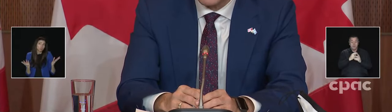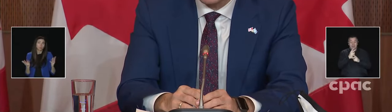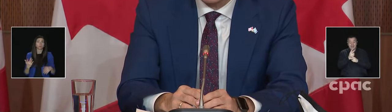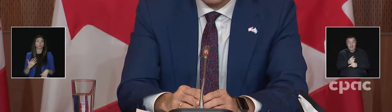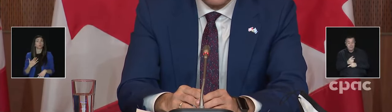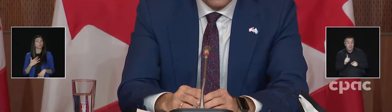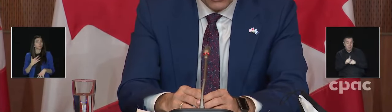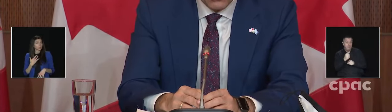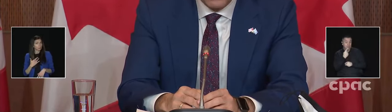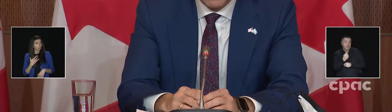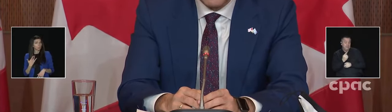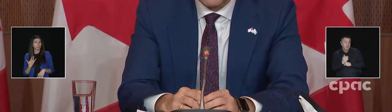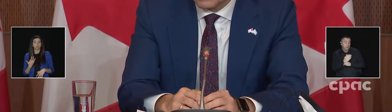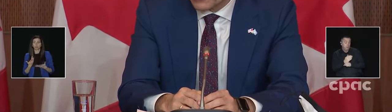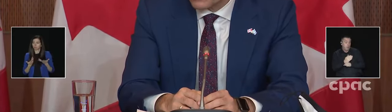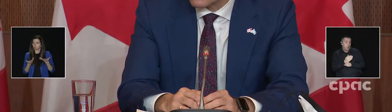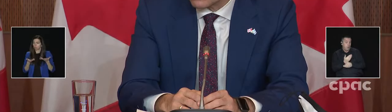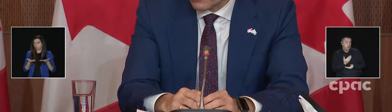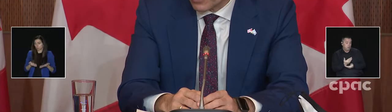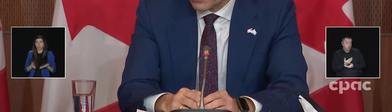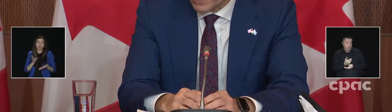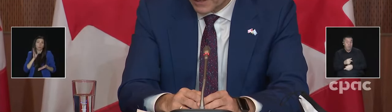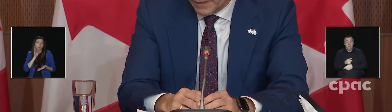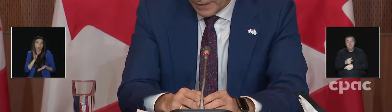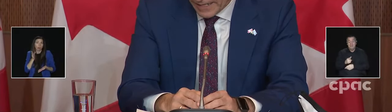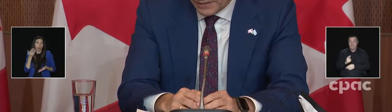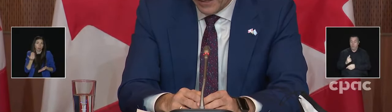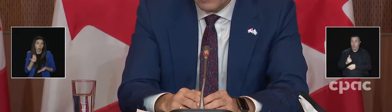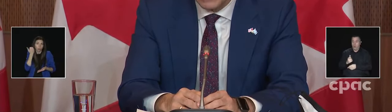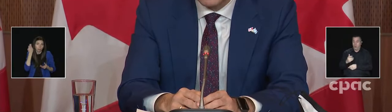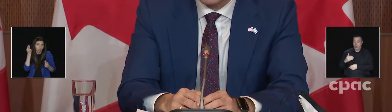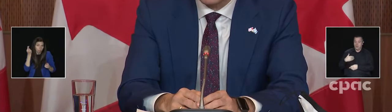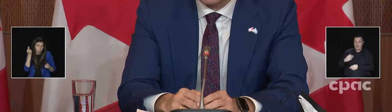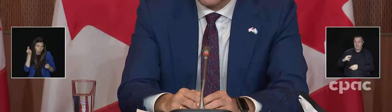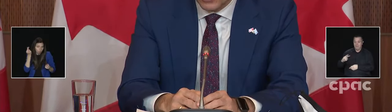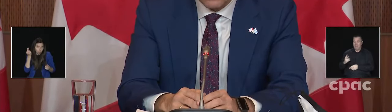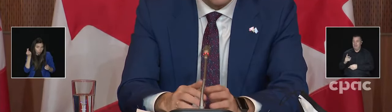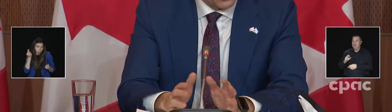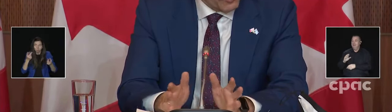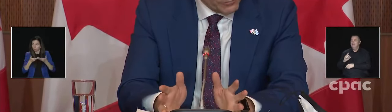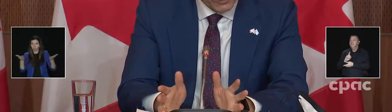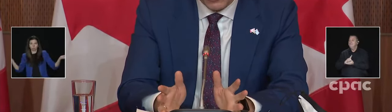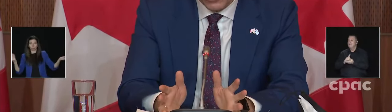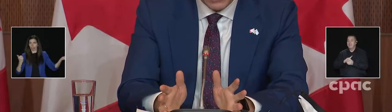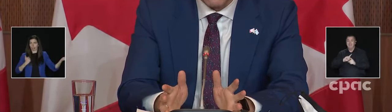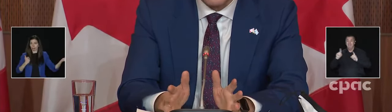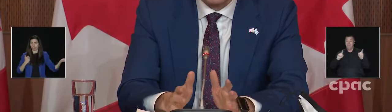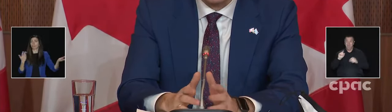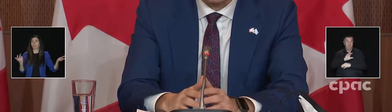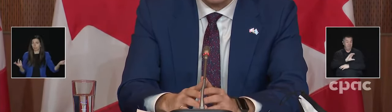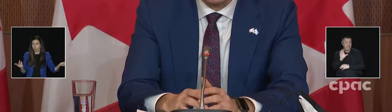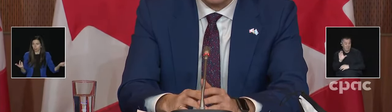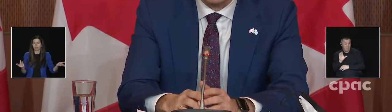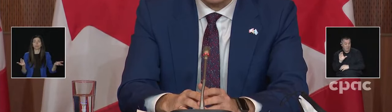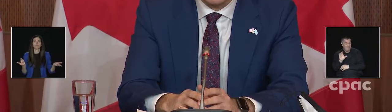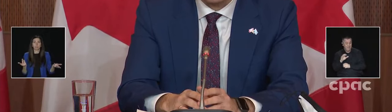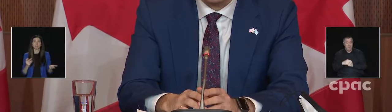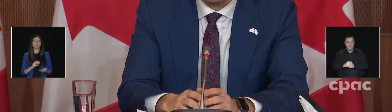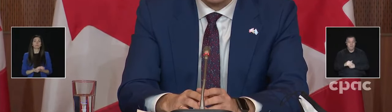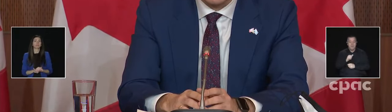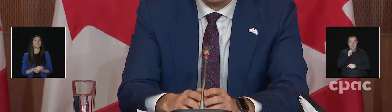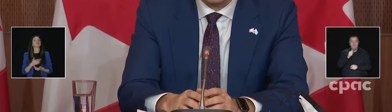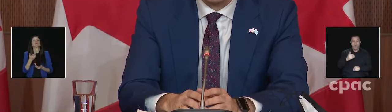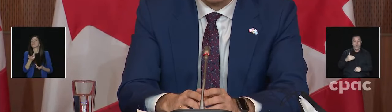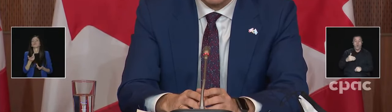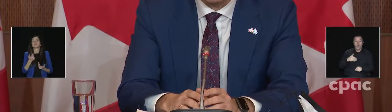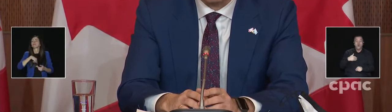quickly used by clinicians across Canada, not for all purposes. Obviously, this, the